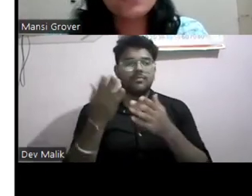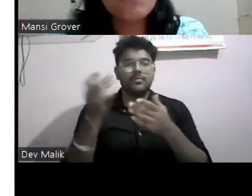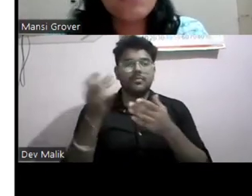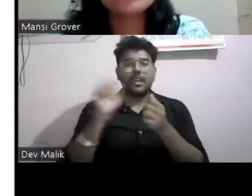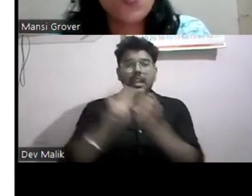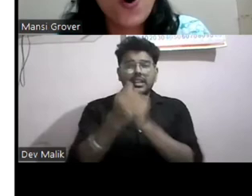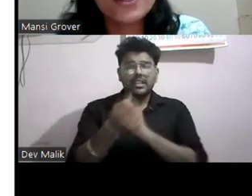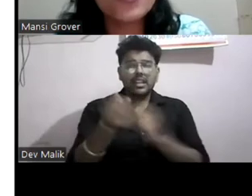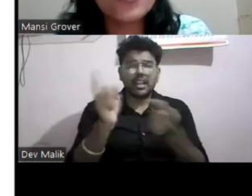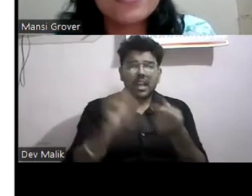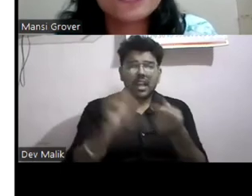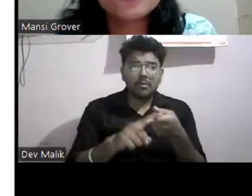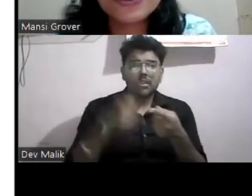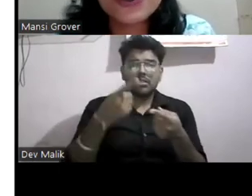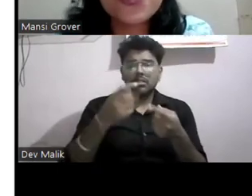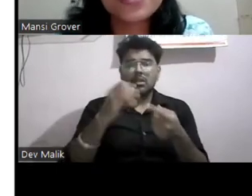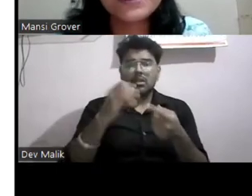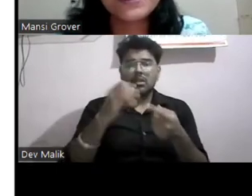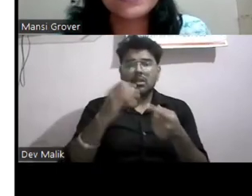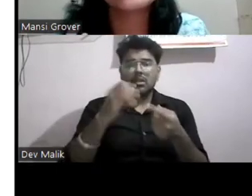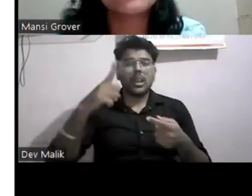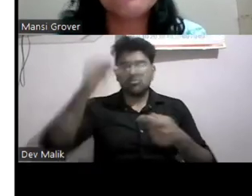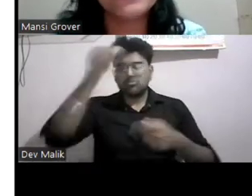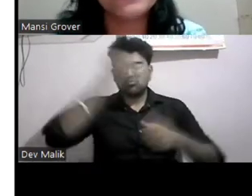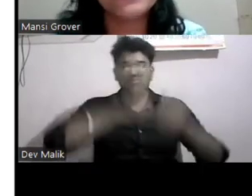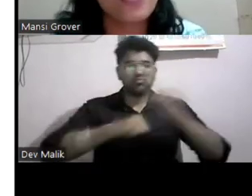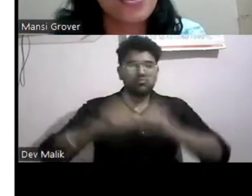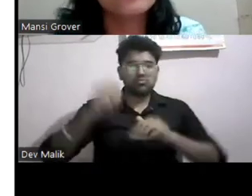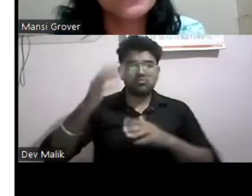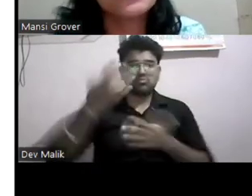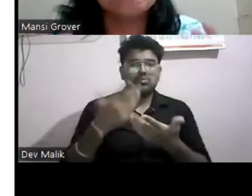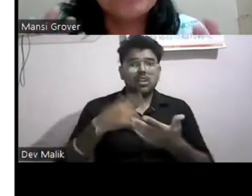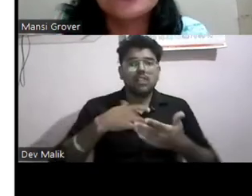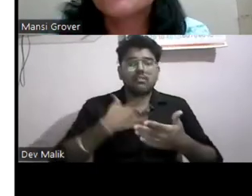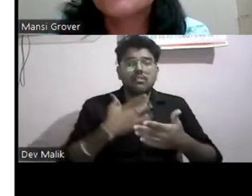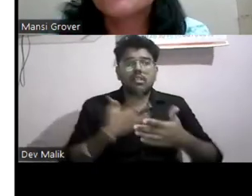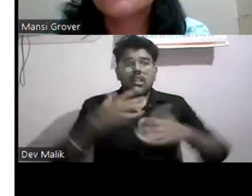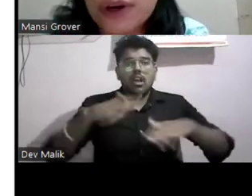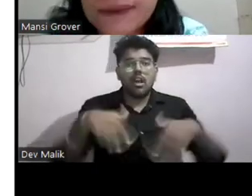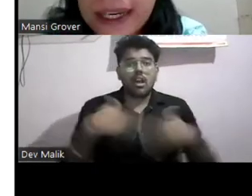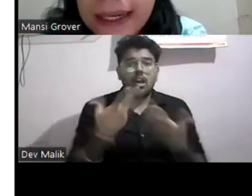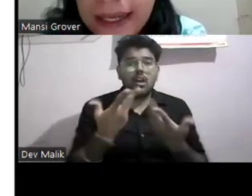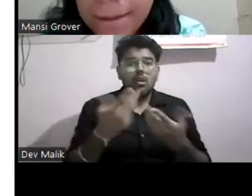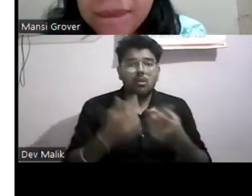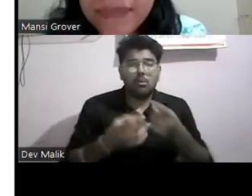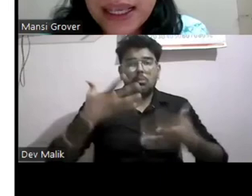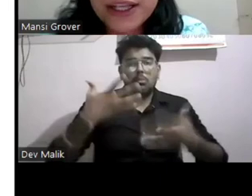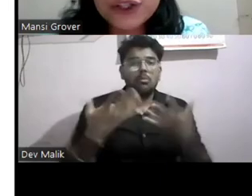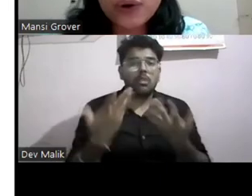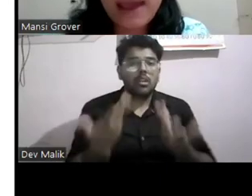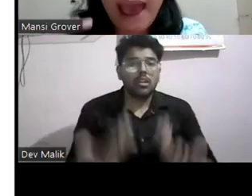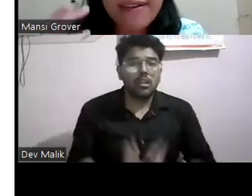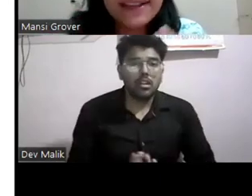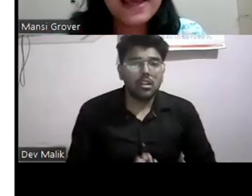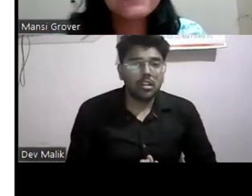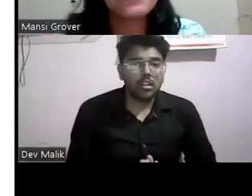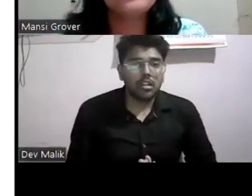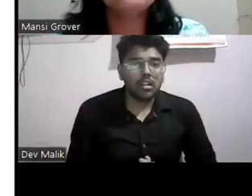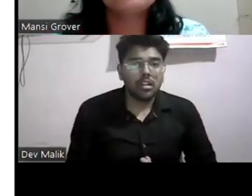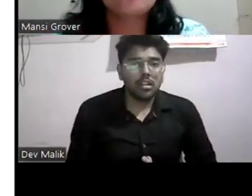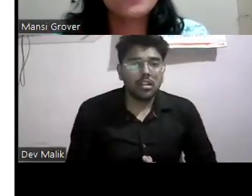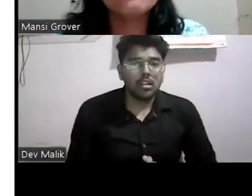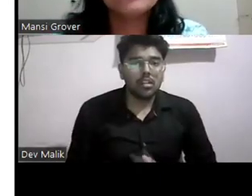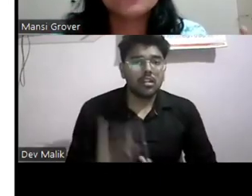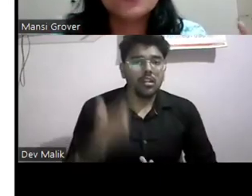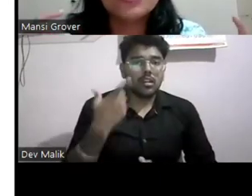pour hot oil on her just to get that feeling of how that burnt woman was feeling. So having that